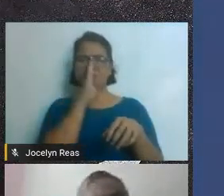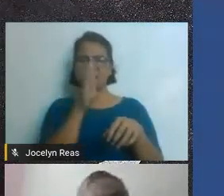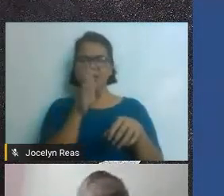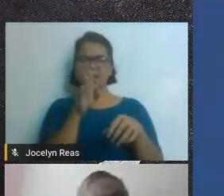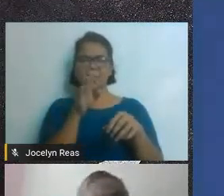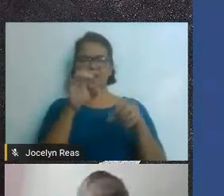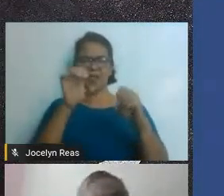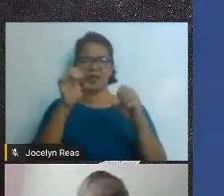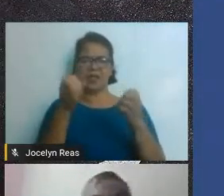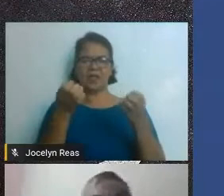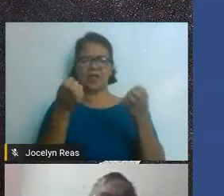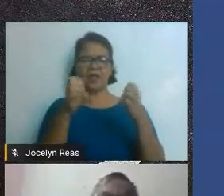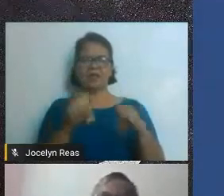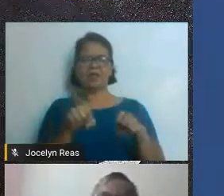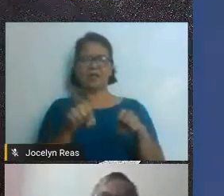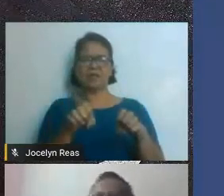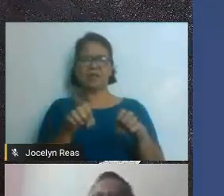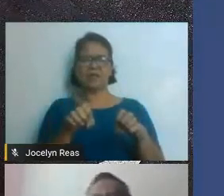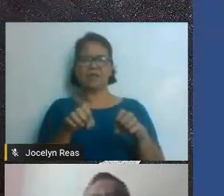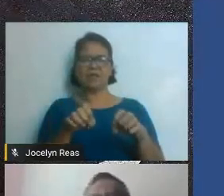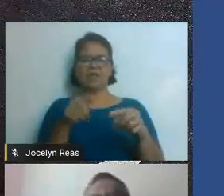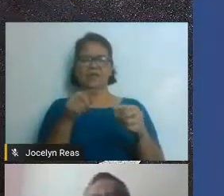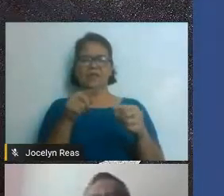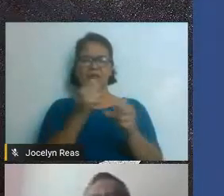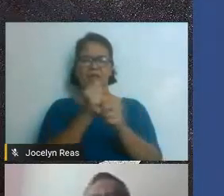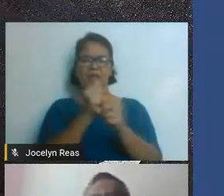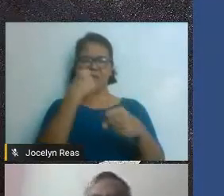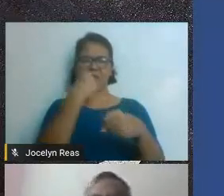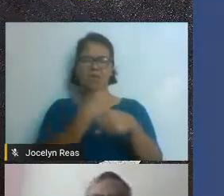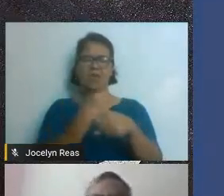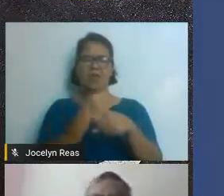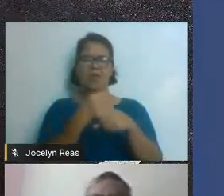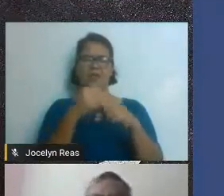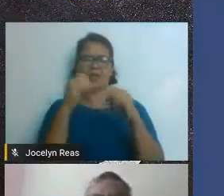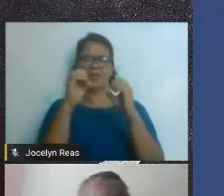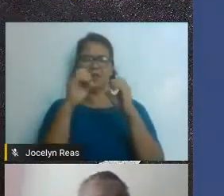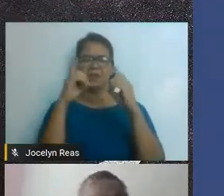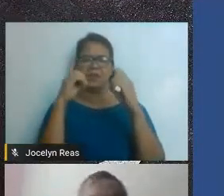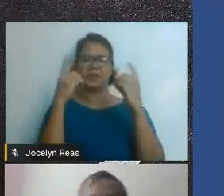DepEd ready for whatever disruptions and